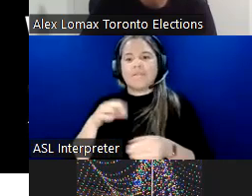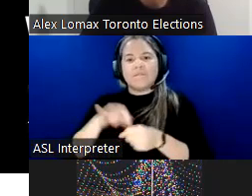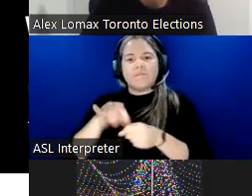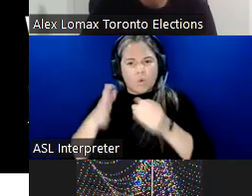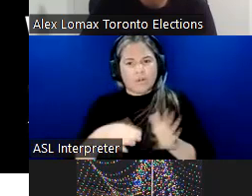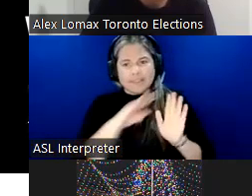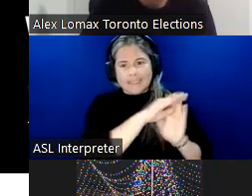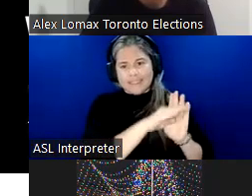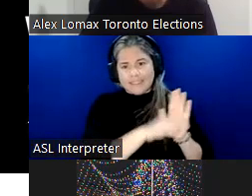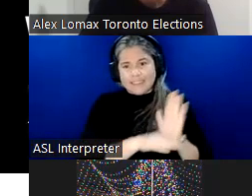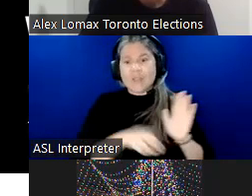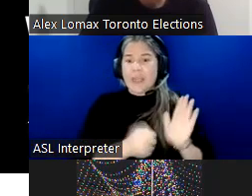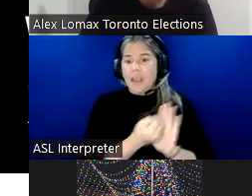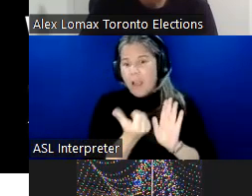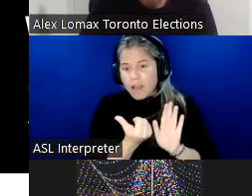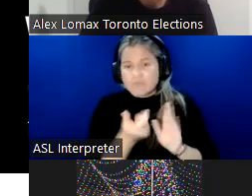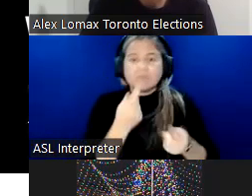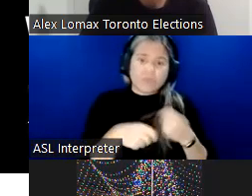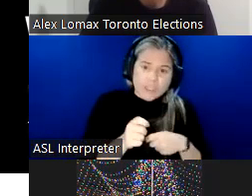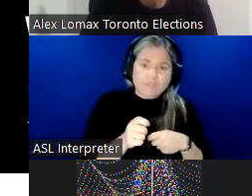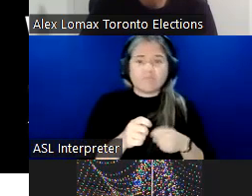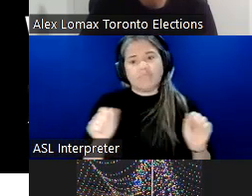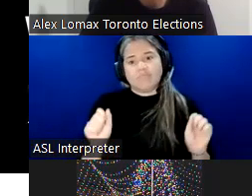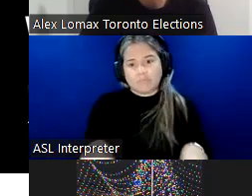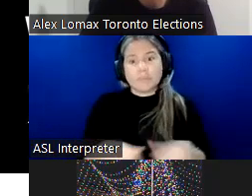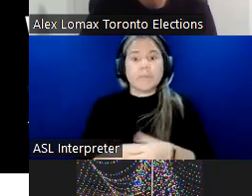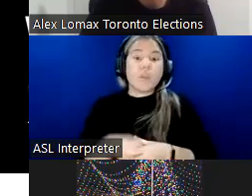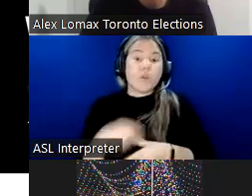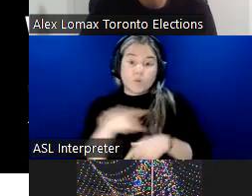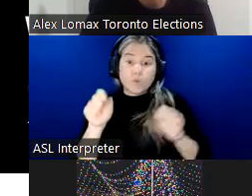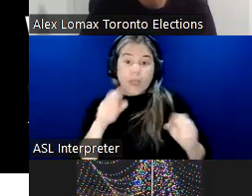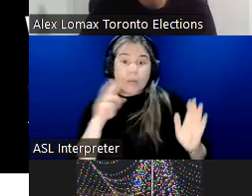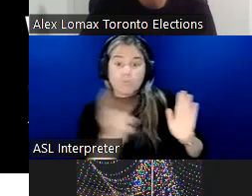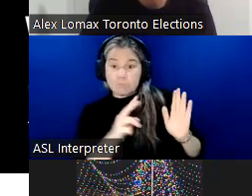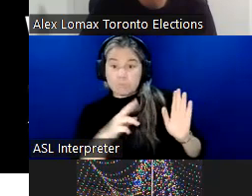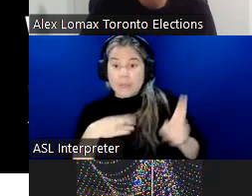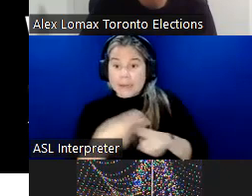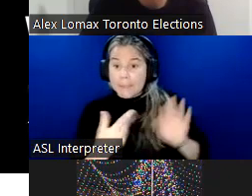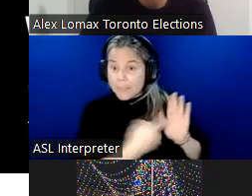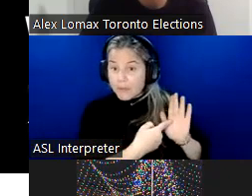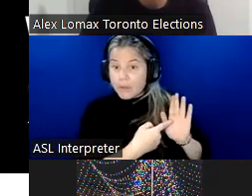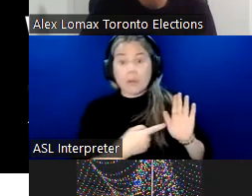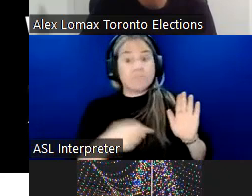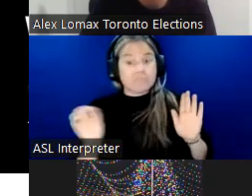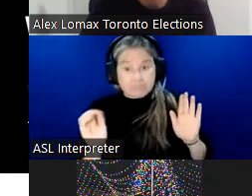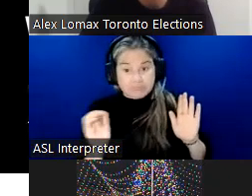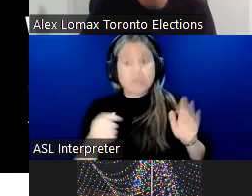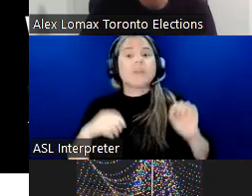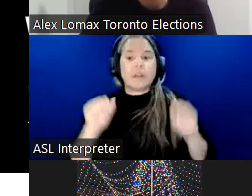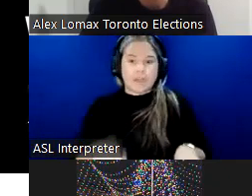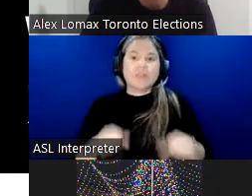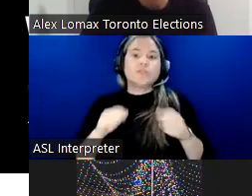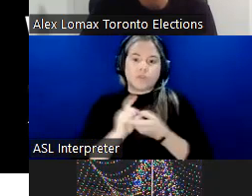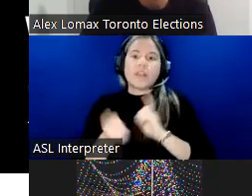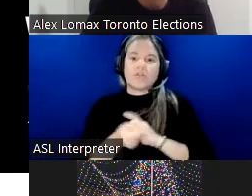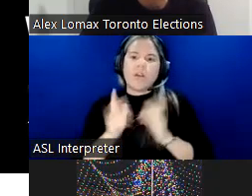add individuals to the list. During this time, you will be able to check if you're on the voters list and make changes directly through the online tool MyVote, which we're going